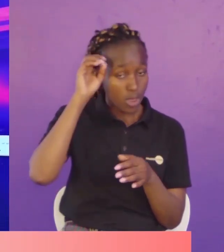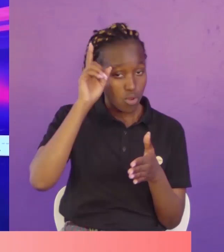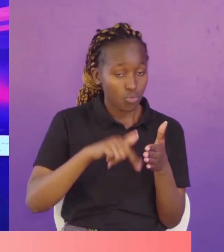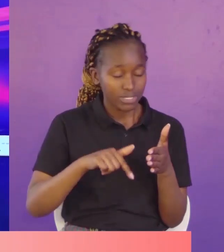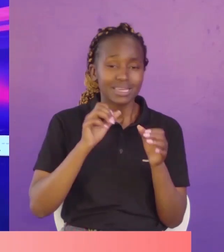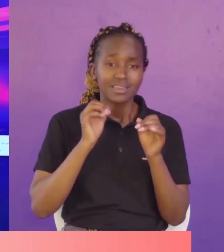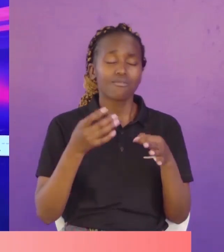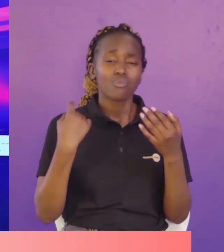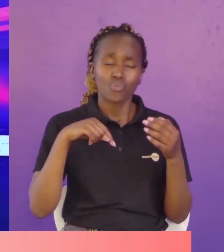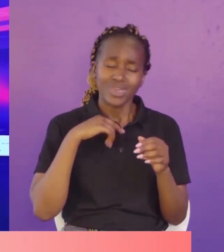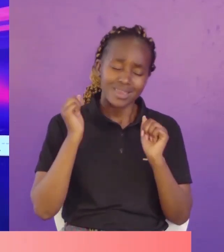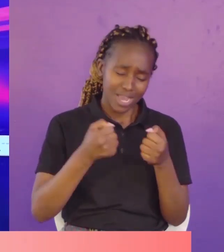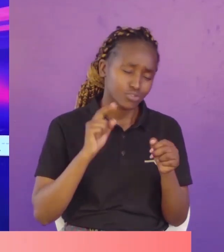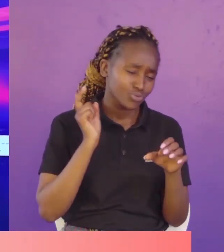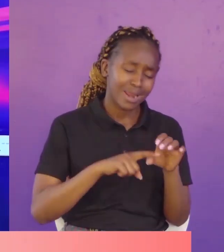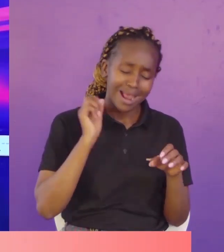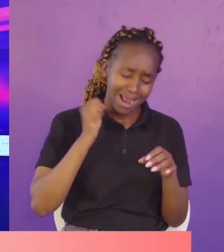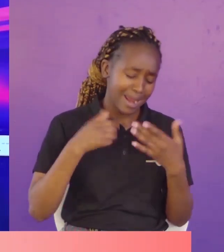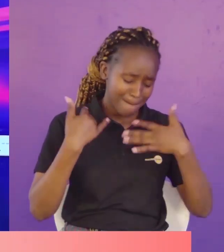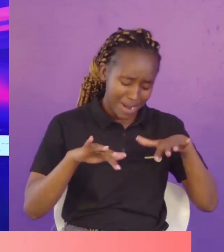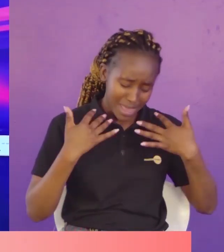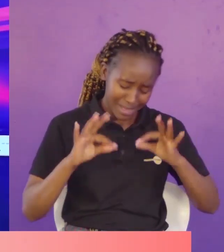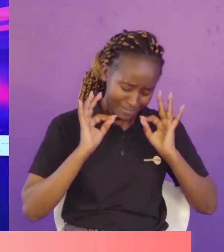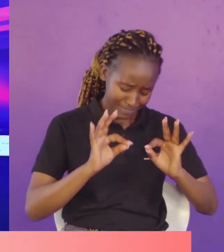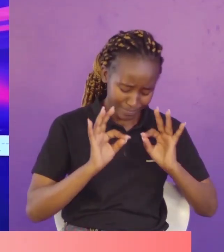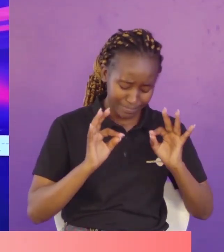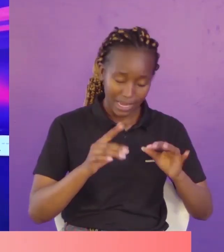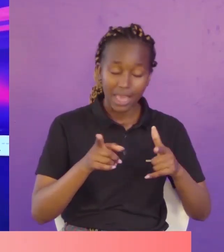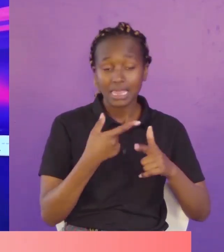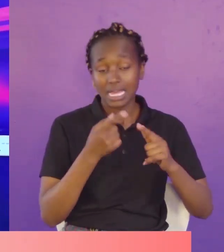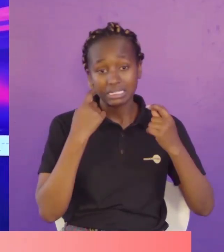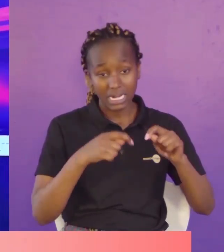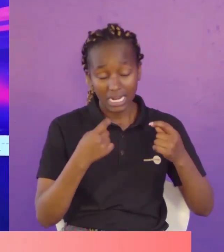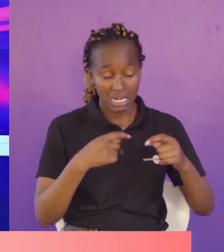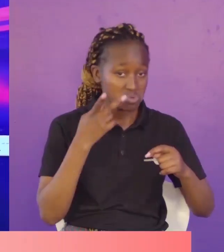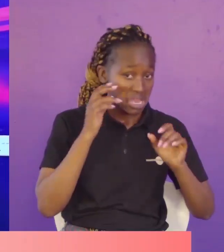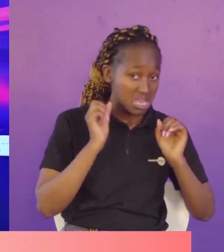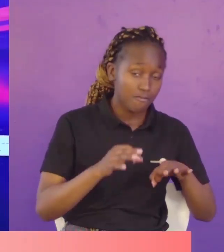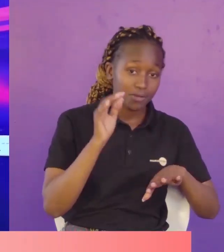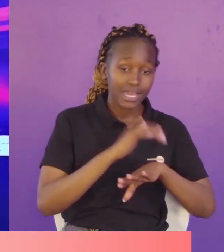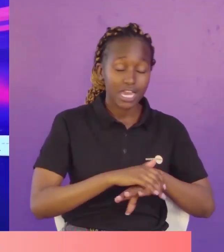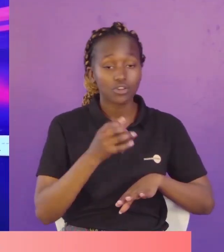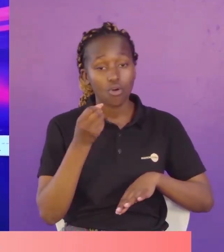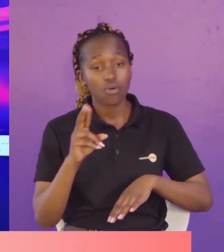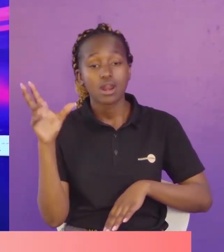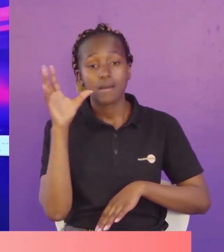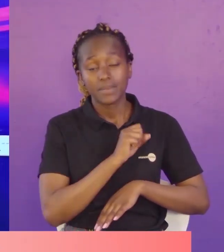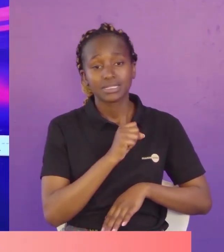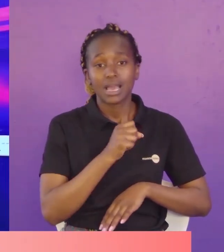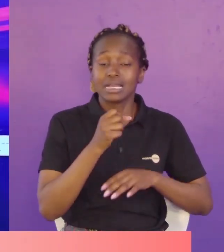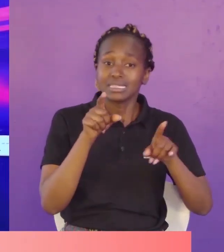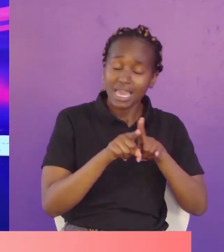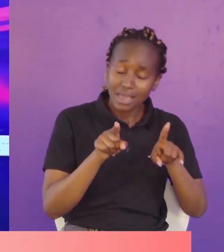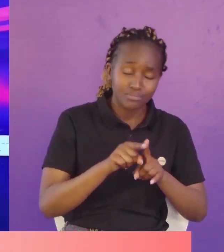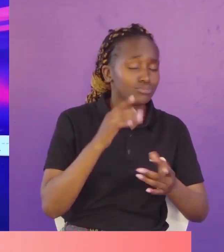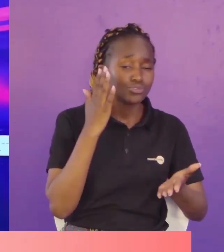play to see where we will be, if we can qualify or not. At long last, we will still host and we will